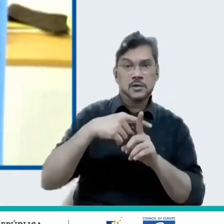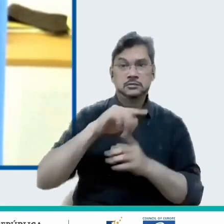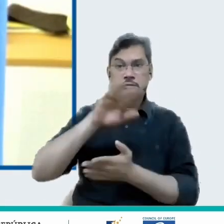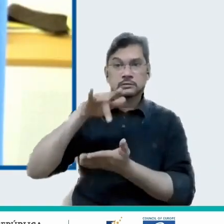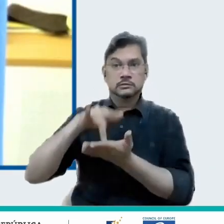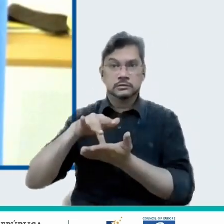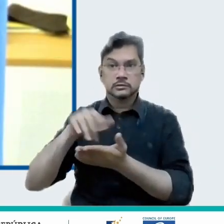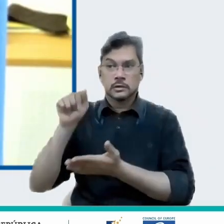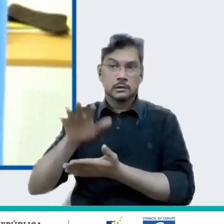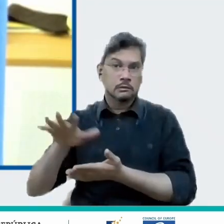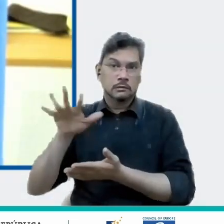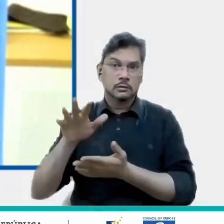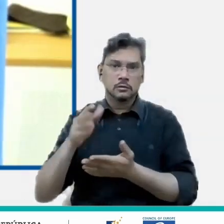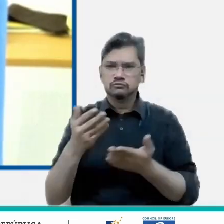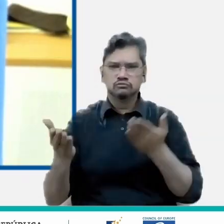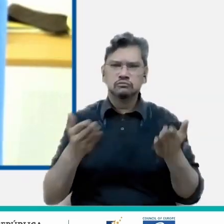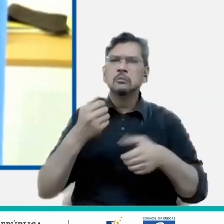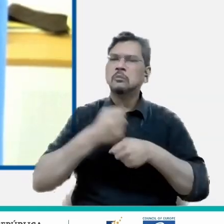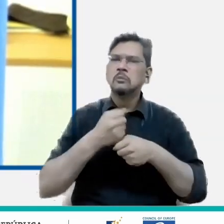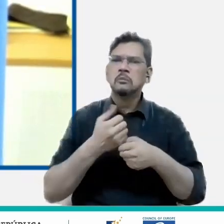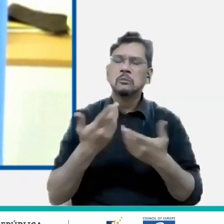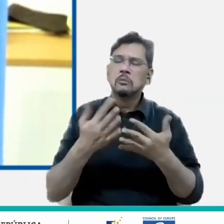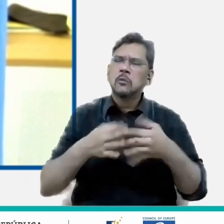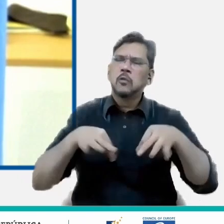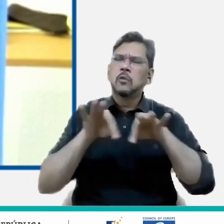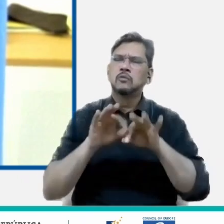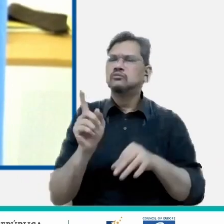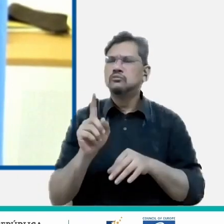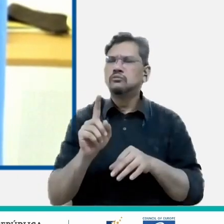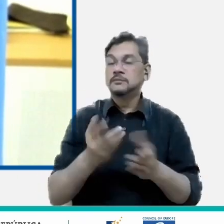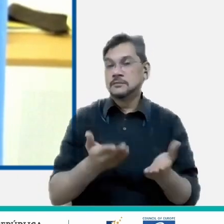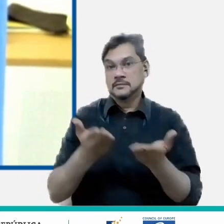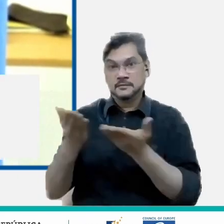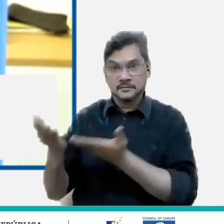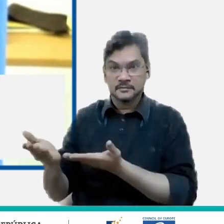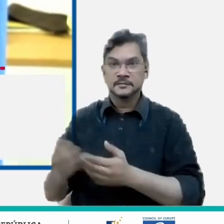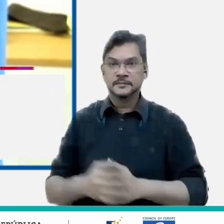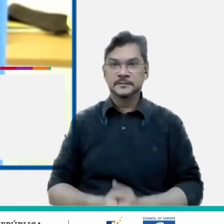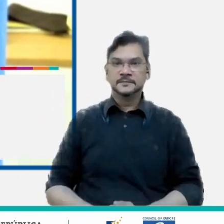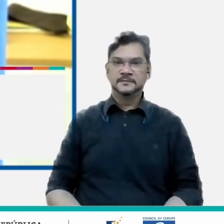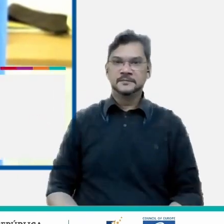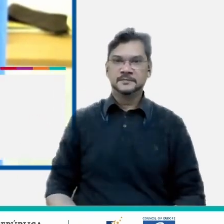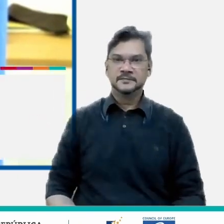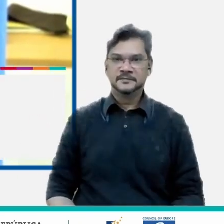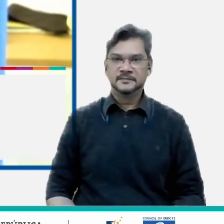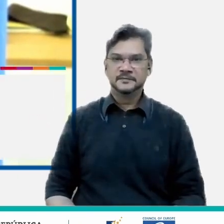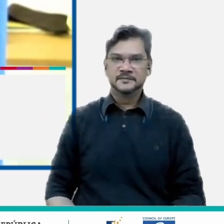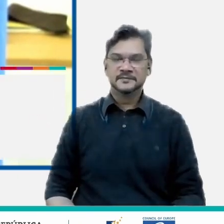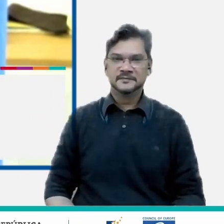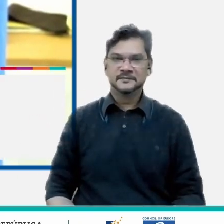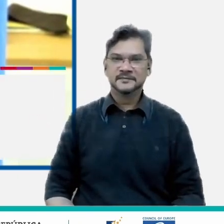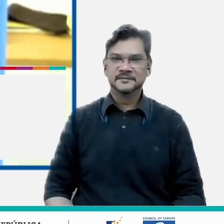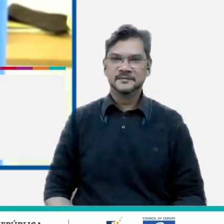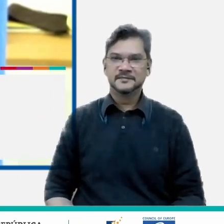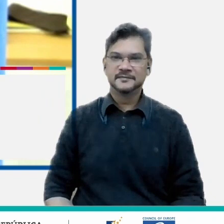Thank you very much, Mr. Bivol. Excellencies, dear colleagues, ladies and gentlemen, good morning. It's a pleasure for me to address this